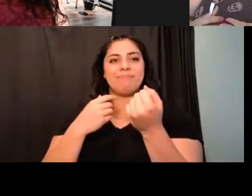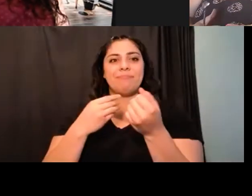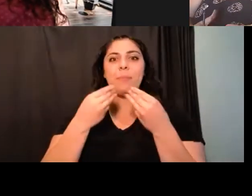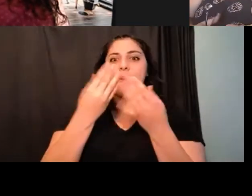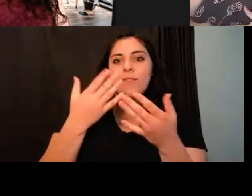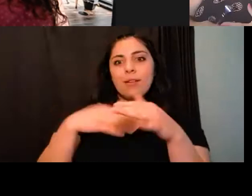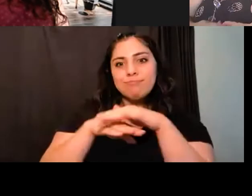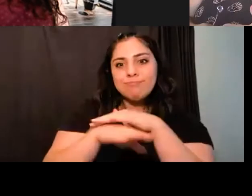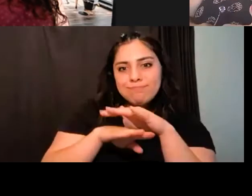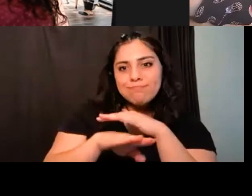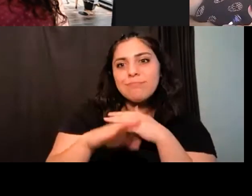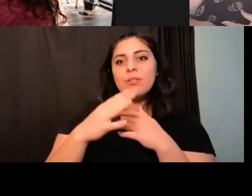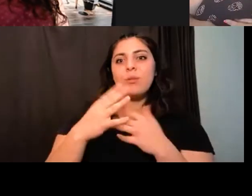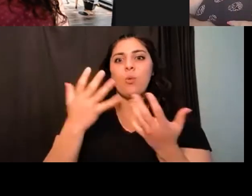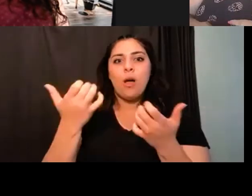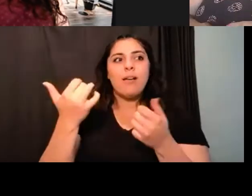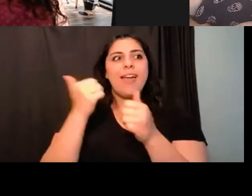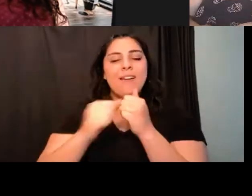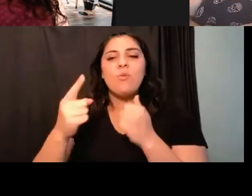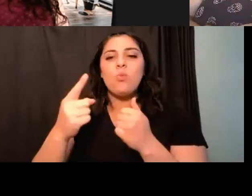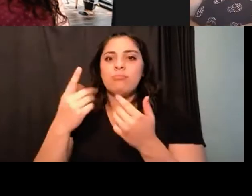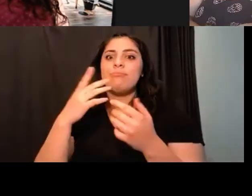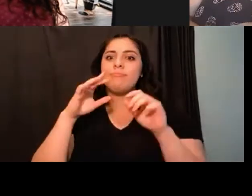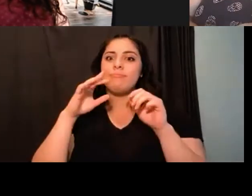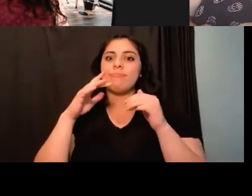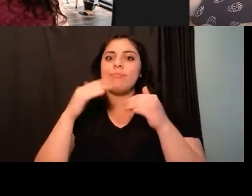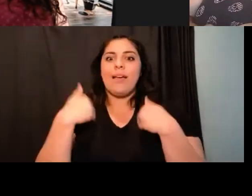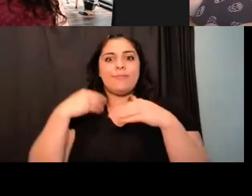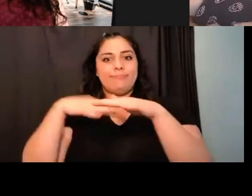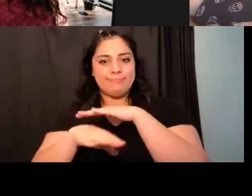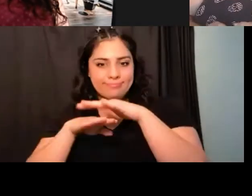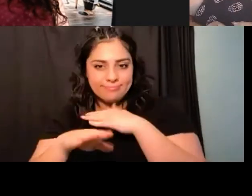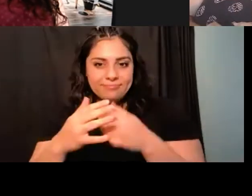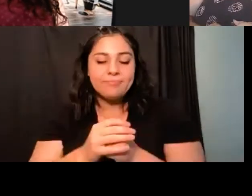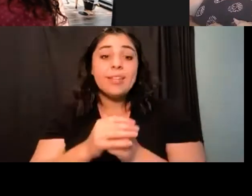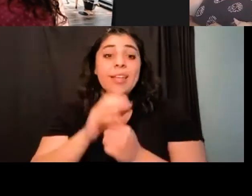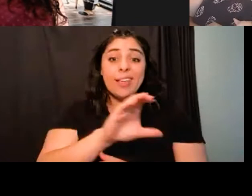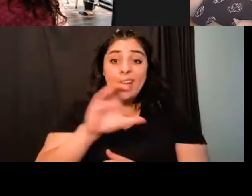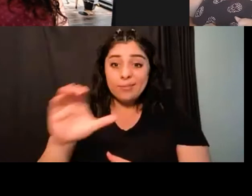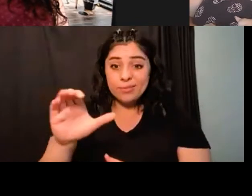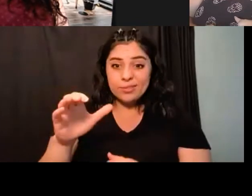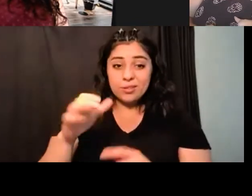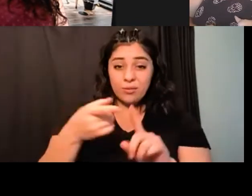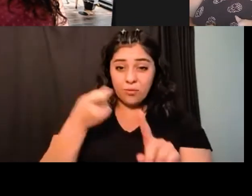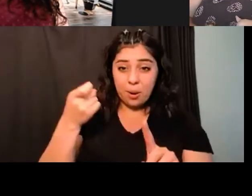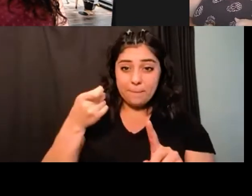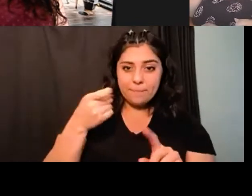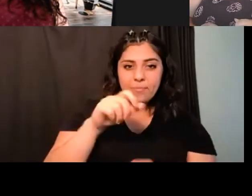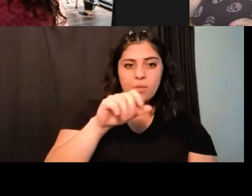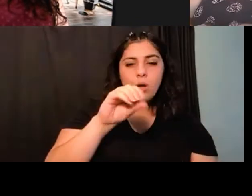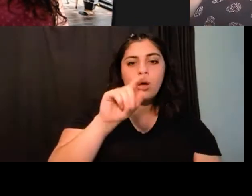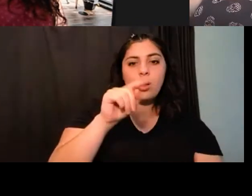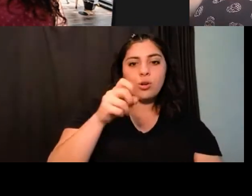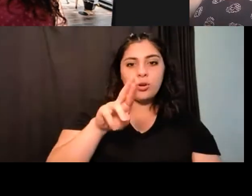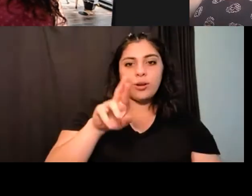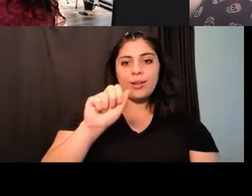everyone in Fat community and who supports Fat community is able to join us. Our captions today are enabled by Otter AI and